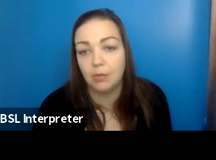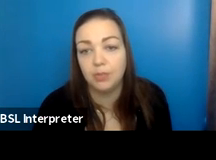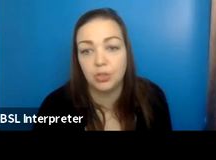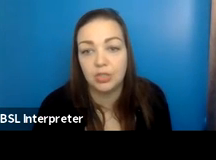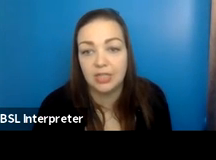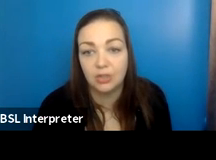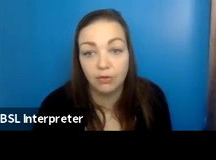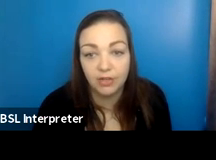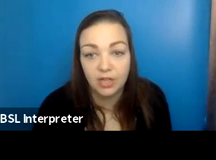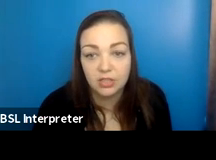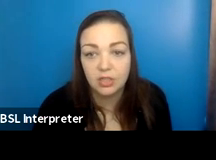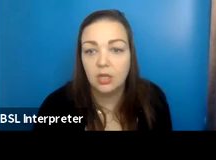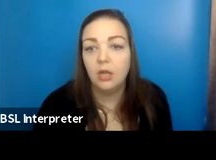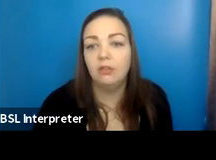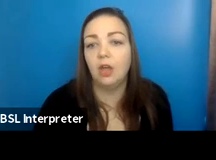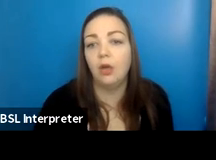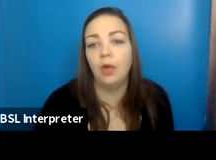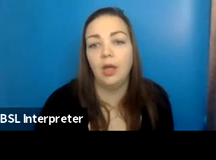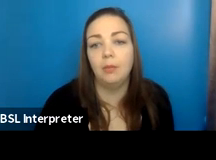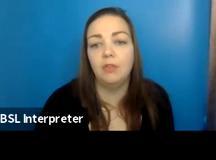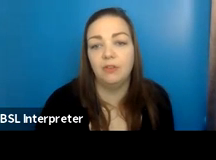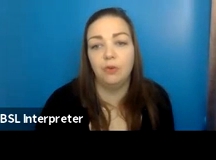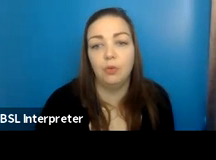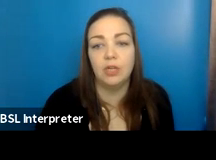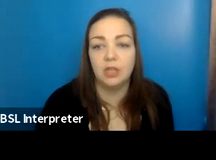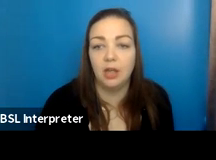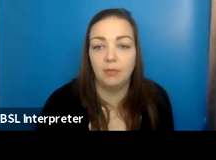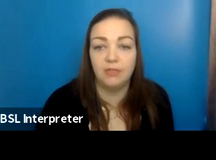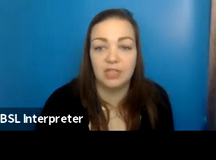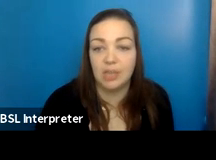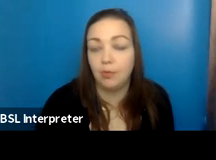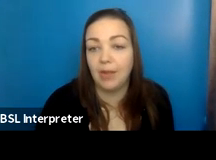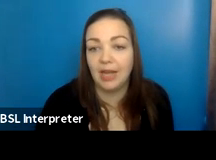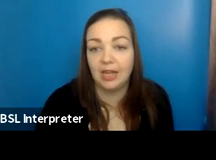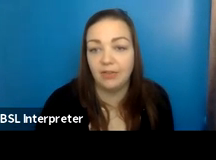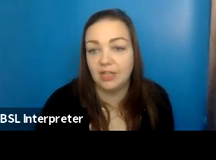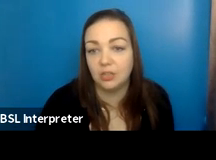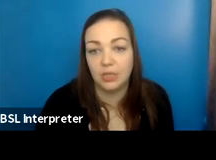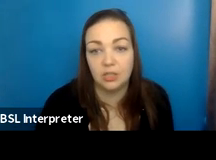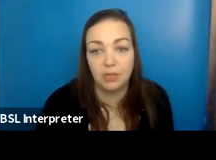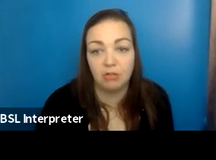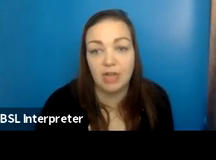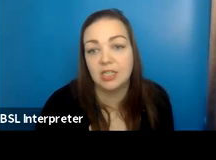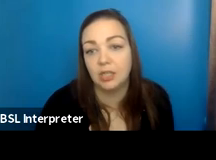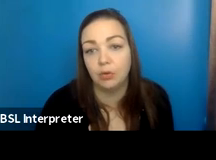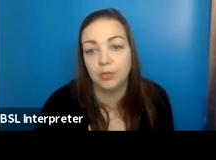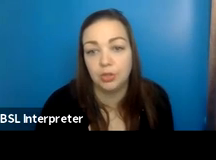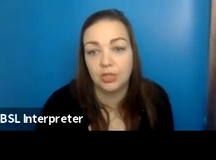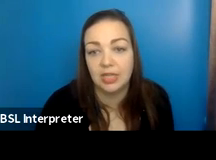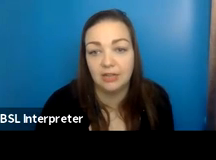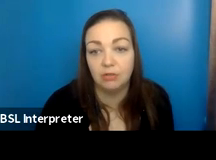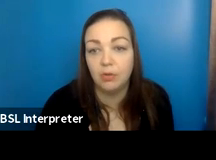aren't the same opportunities offered. So moving forward, for disabled Black innovators, we need to be creating